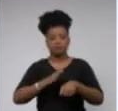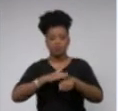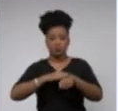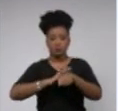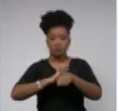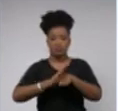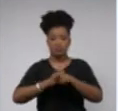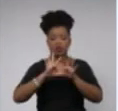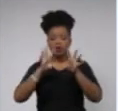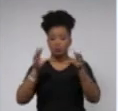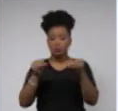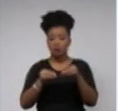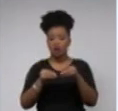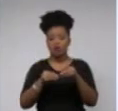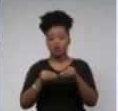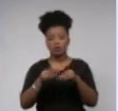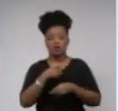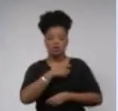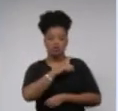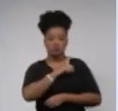3.06% and the regional rate of